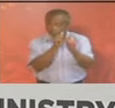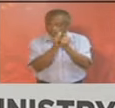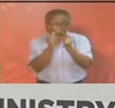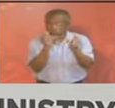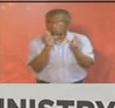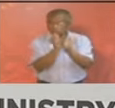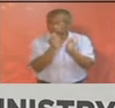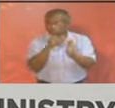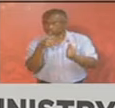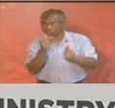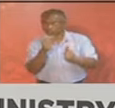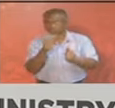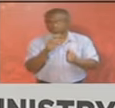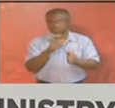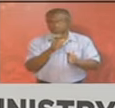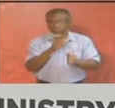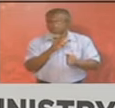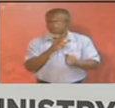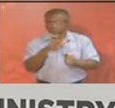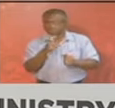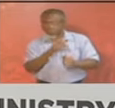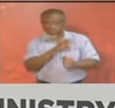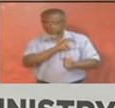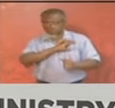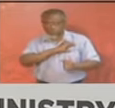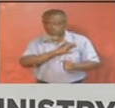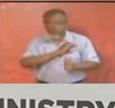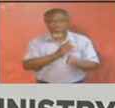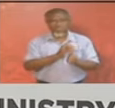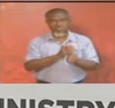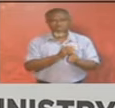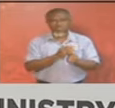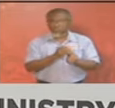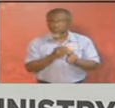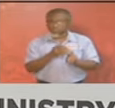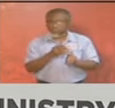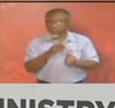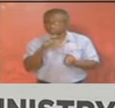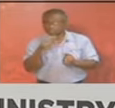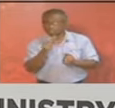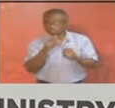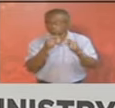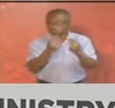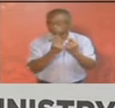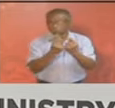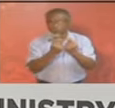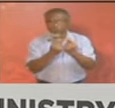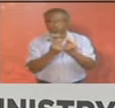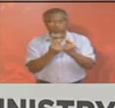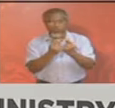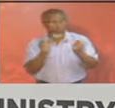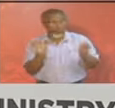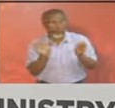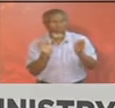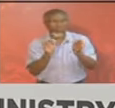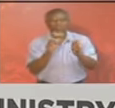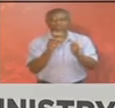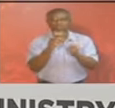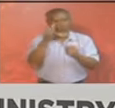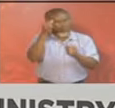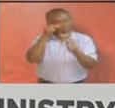effective enforcement by the Trinidad and Tobago Police Service. When considered all together, that